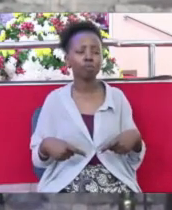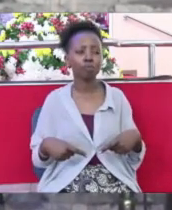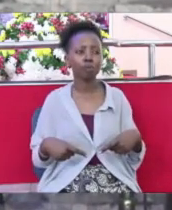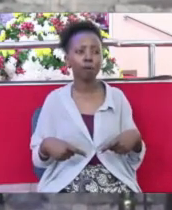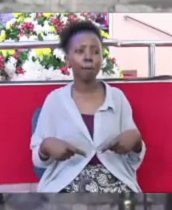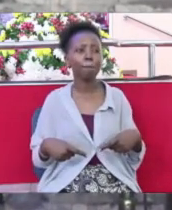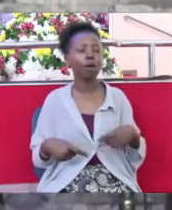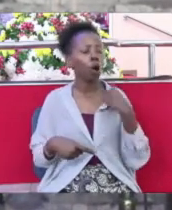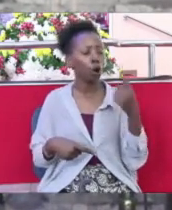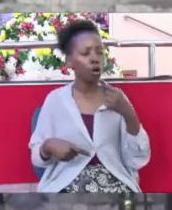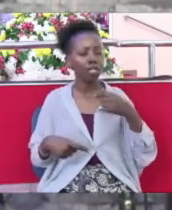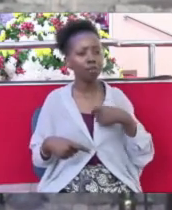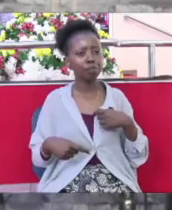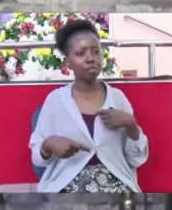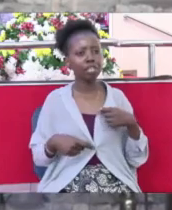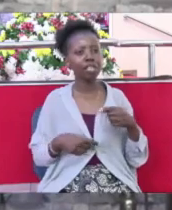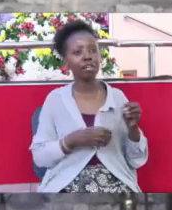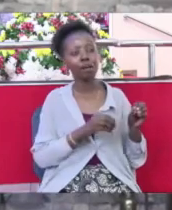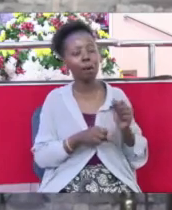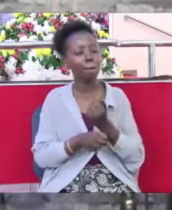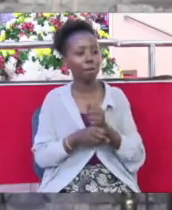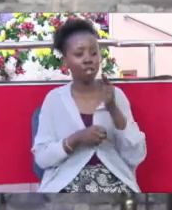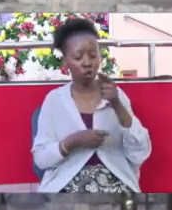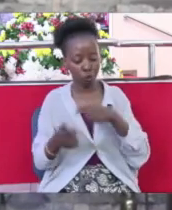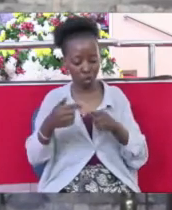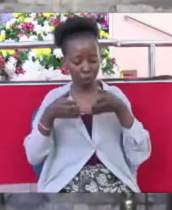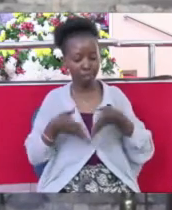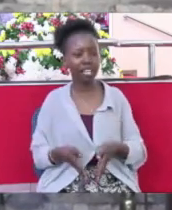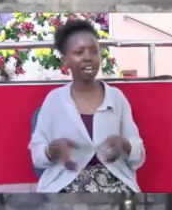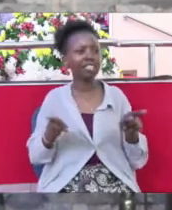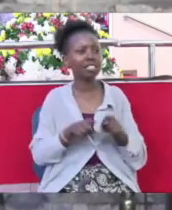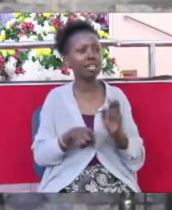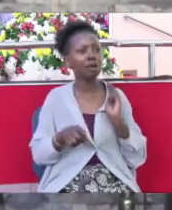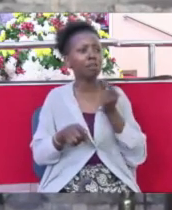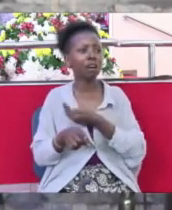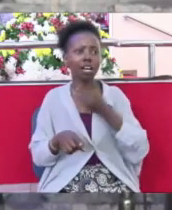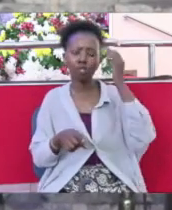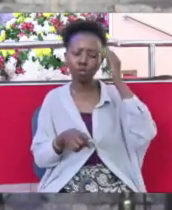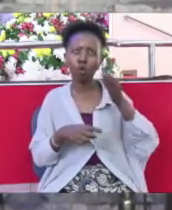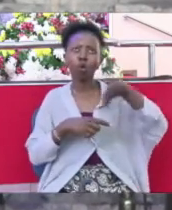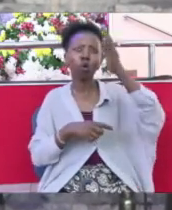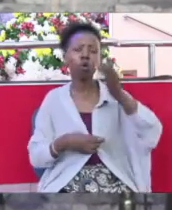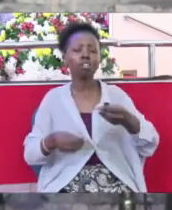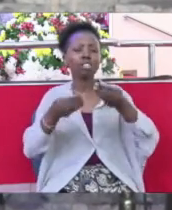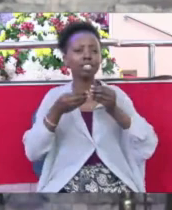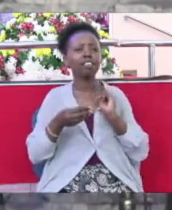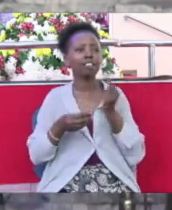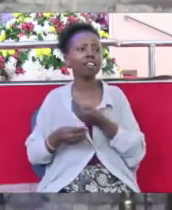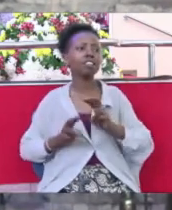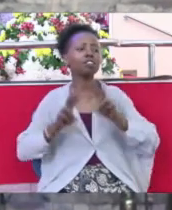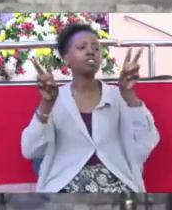this far. Even for us, we know that it's God who has given us victory this far.